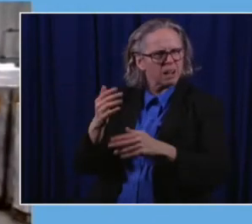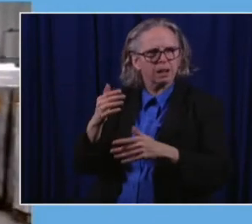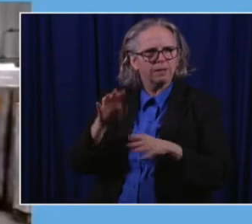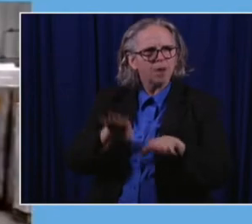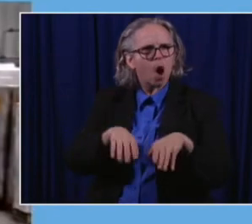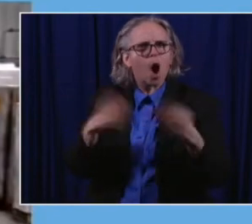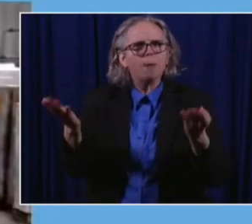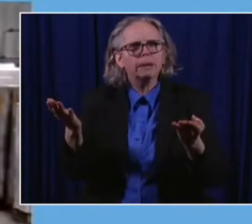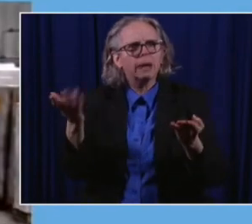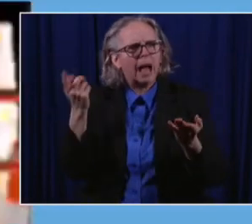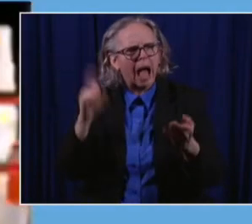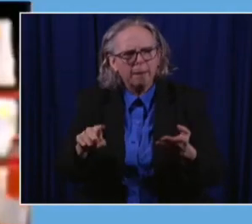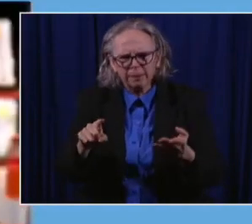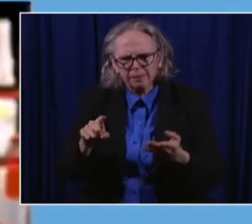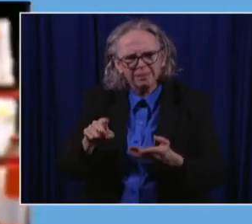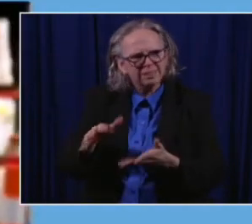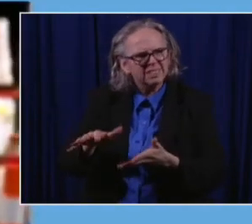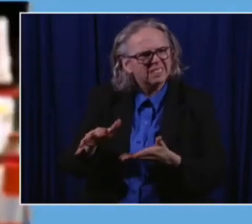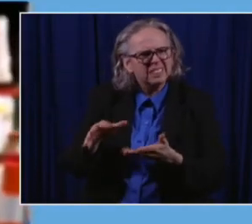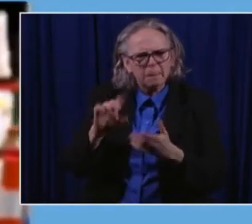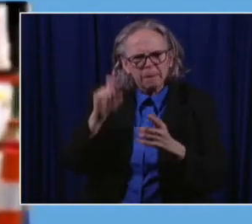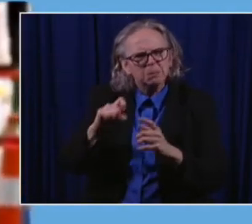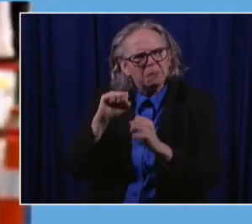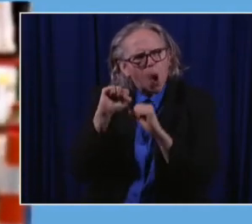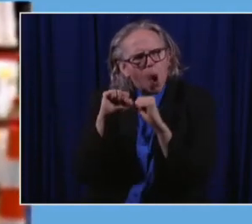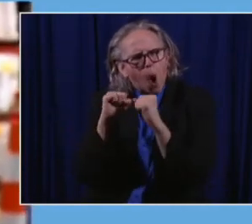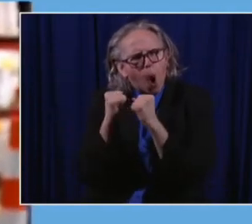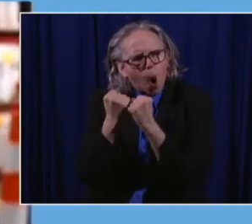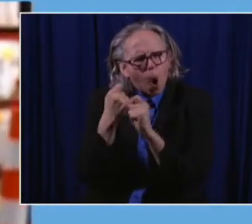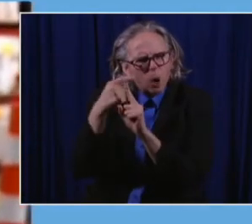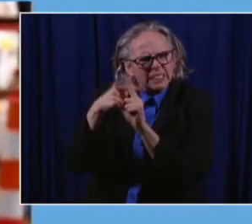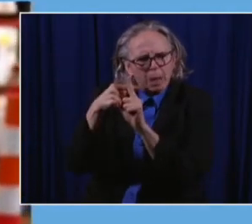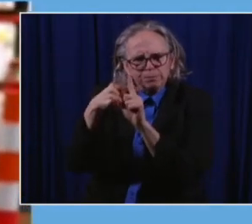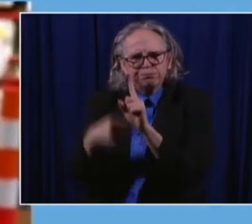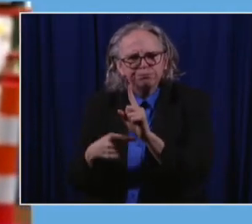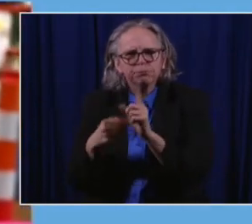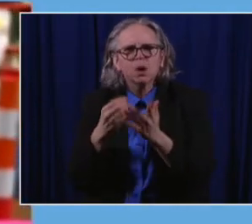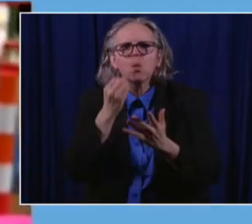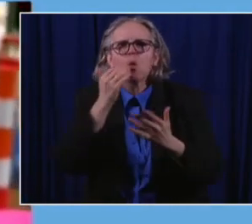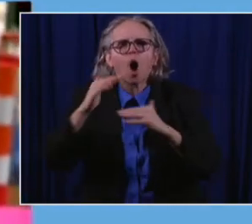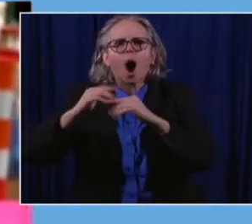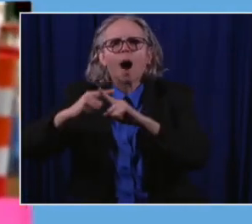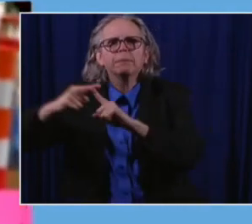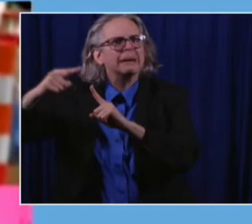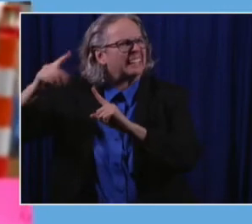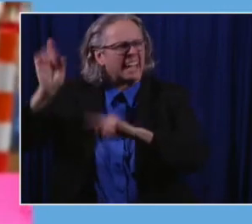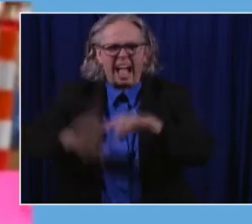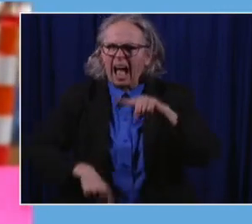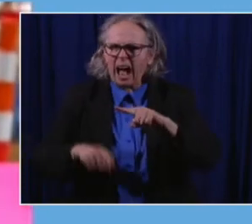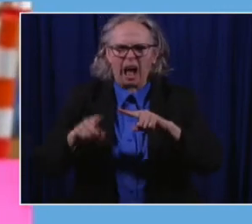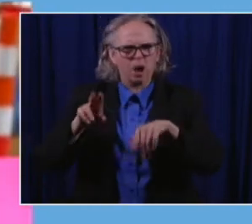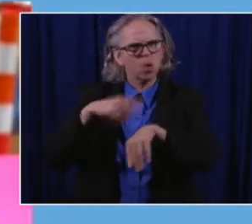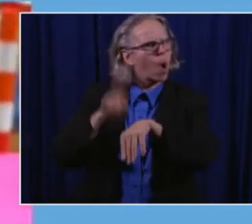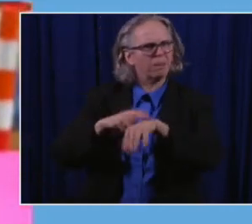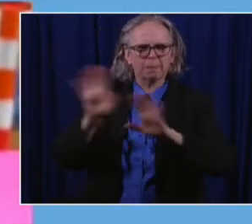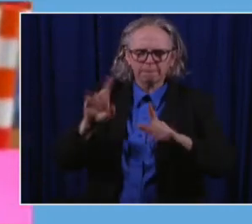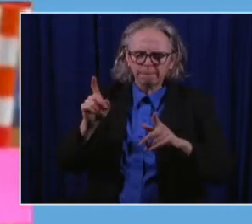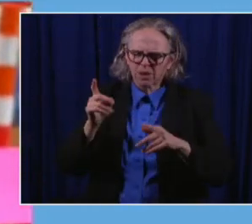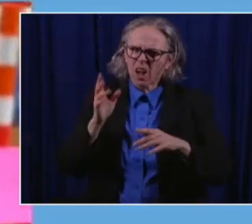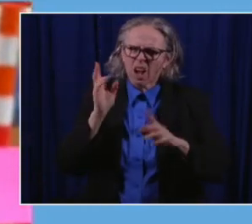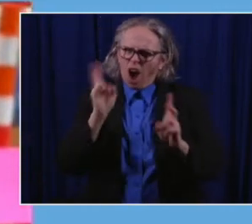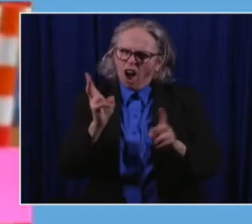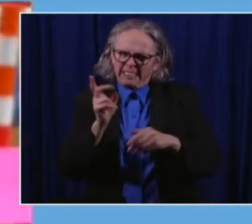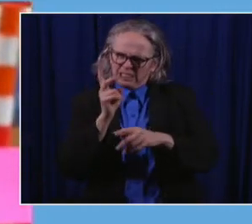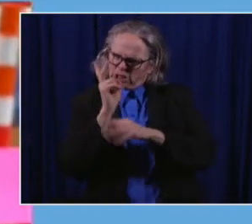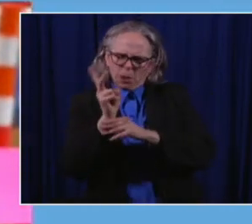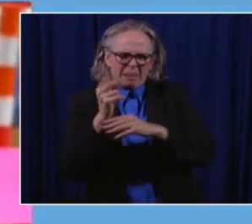out of that deep, deep cold longer than 2 minutes. And you can bet the National Guard is doing it. Fran and I were there watching